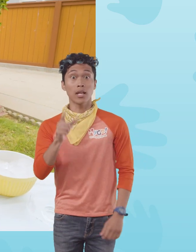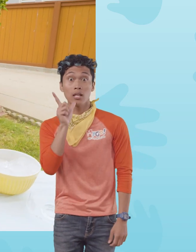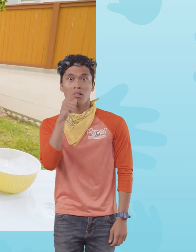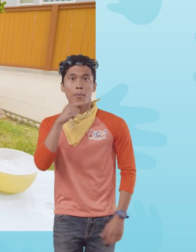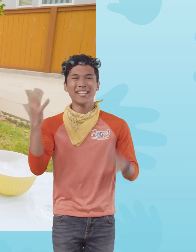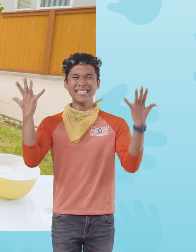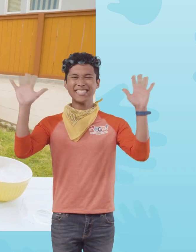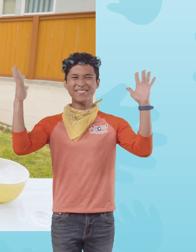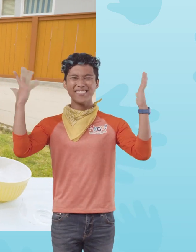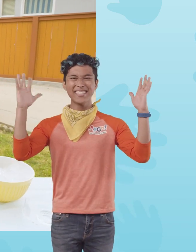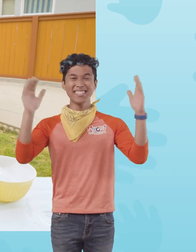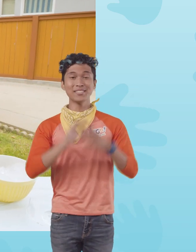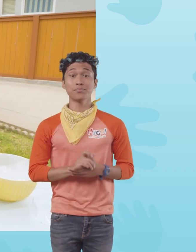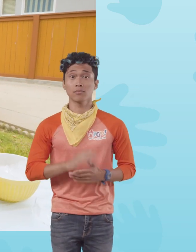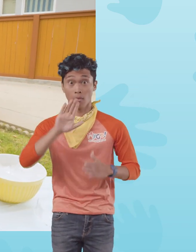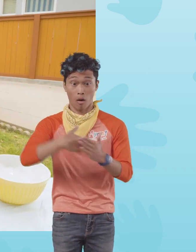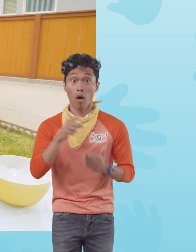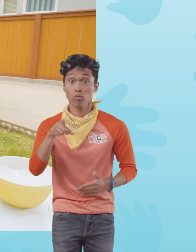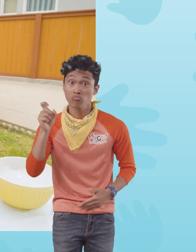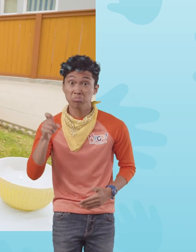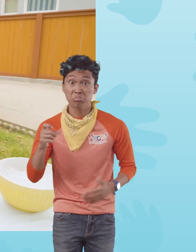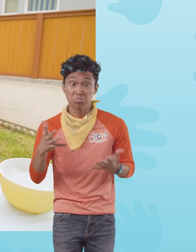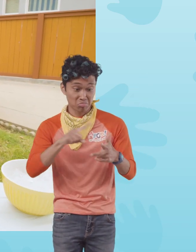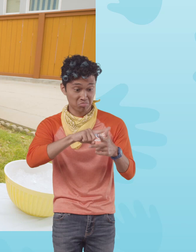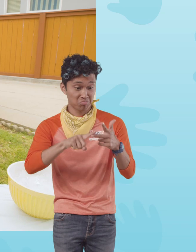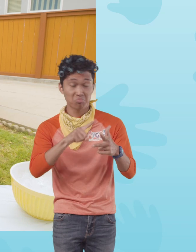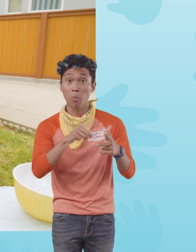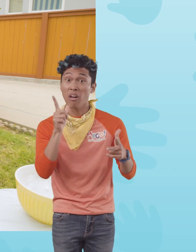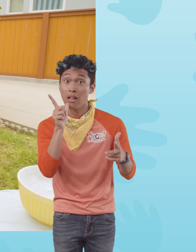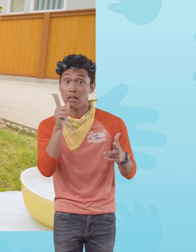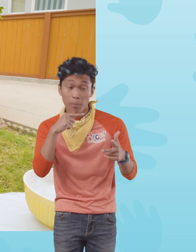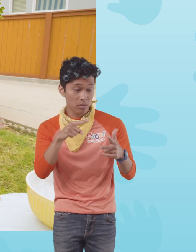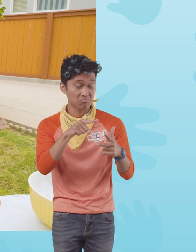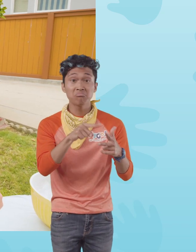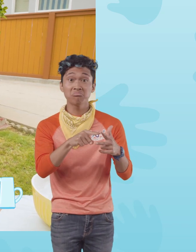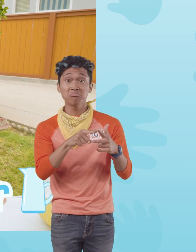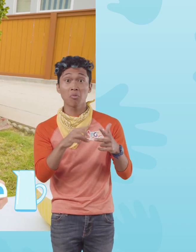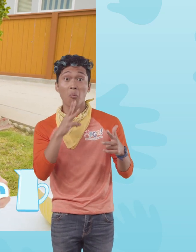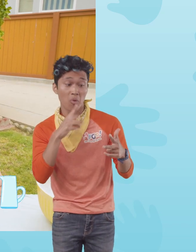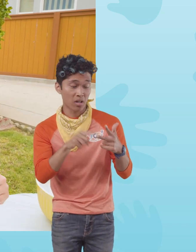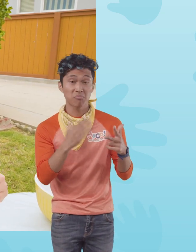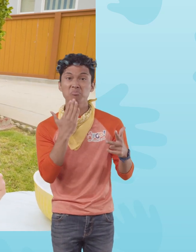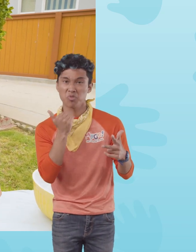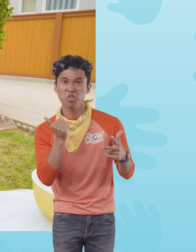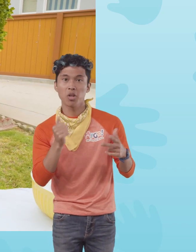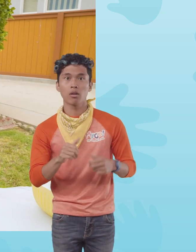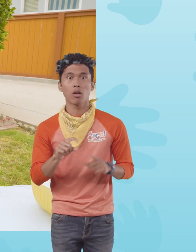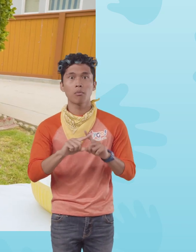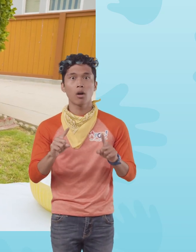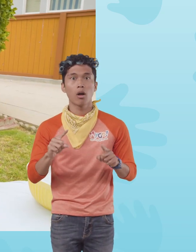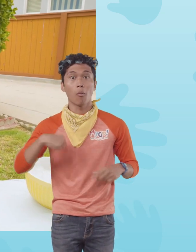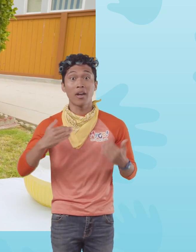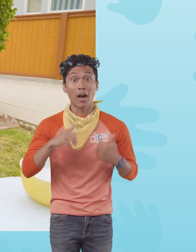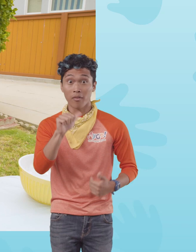This lemonade is complete. All you really need to make lemonade are lemons, water, and sugar. But we